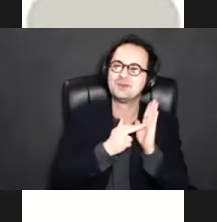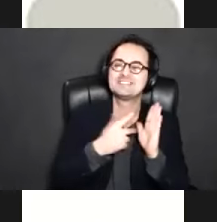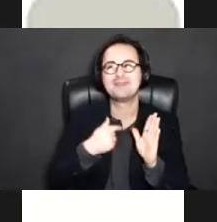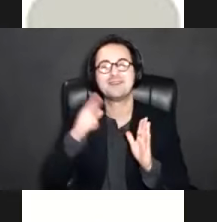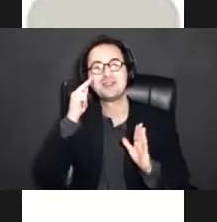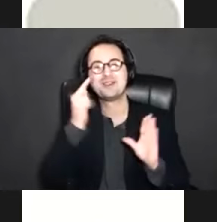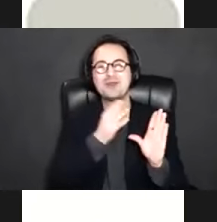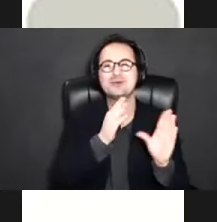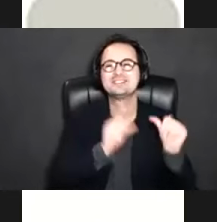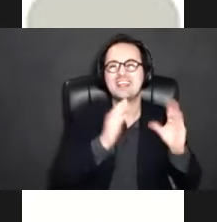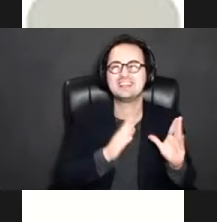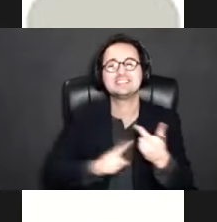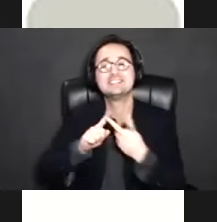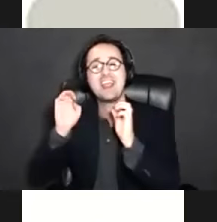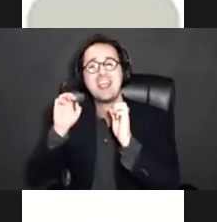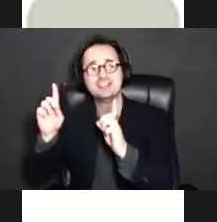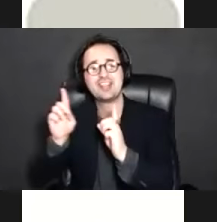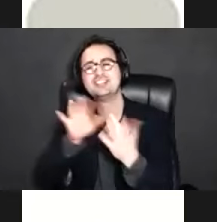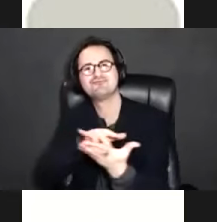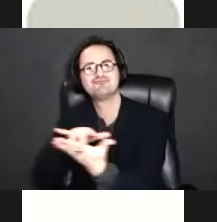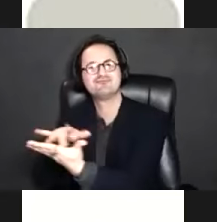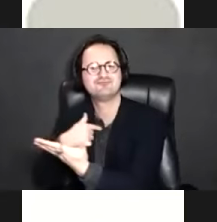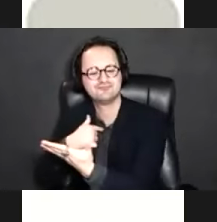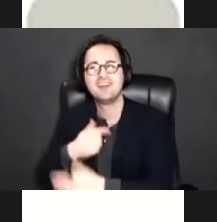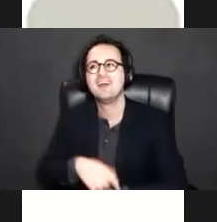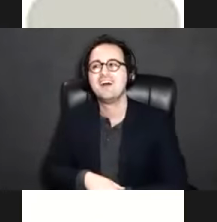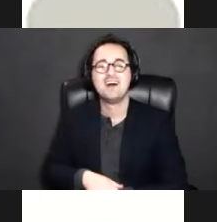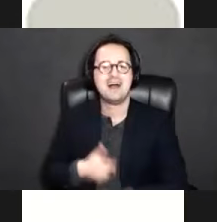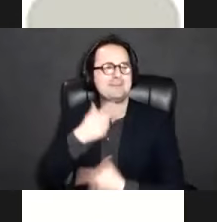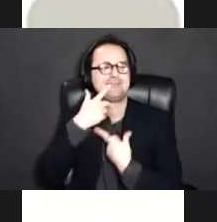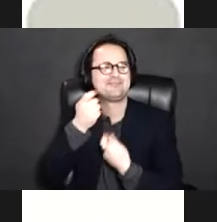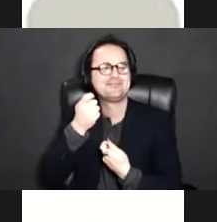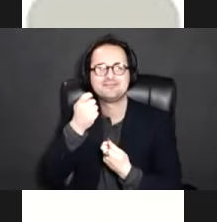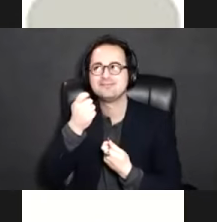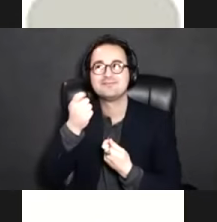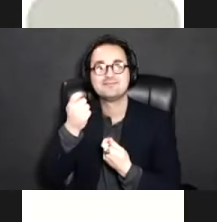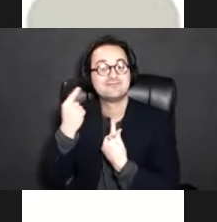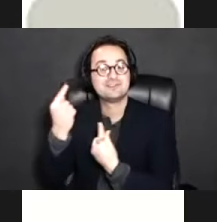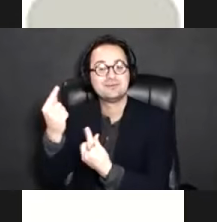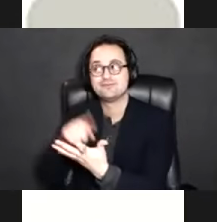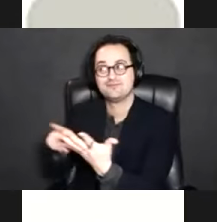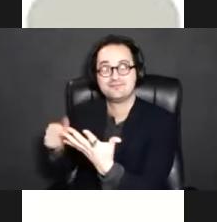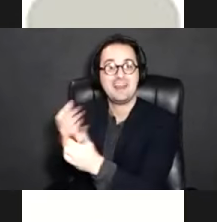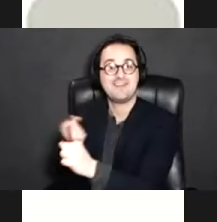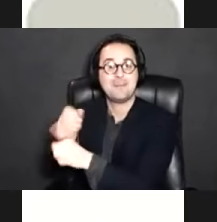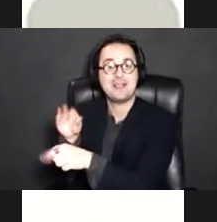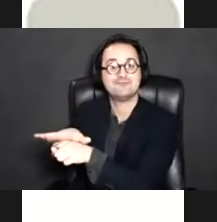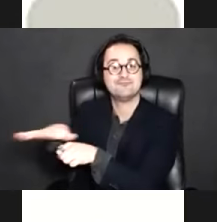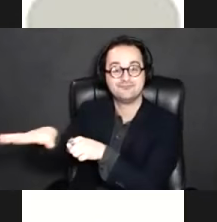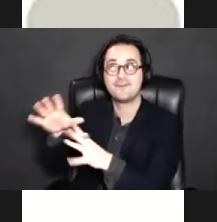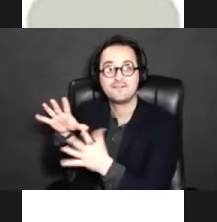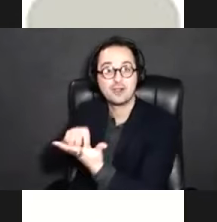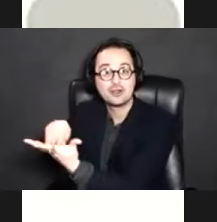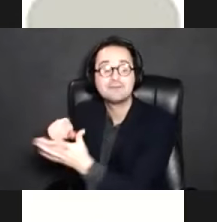as a education scholar, and you know, I'm really interested in thinking of doing things that have impact on learning and impact on the